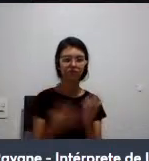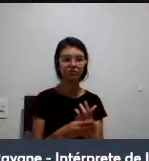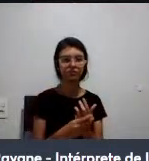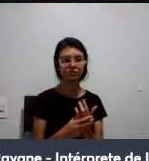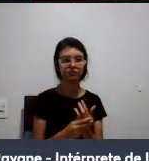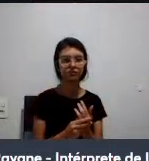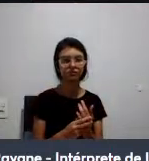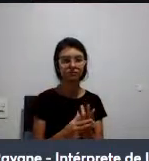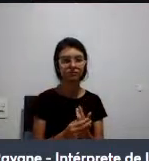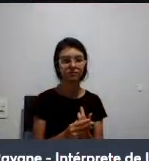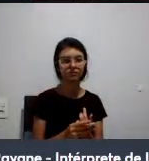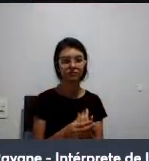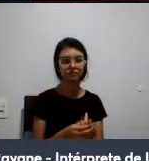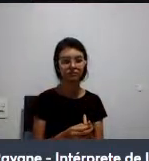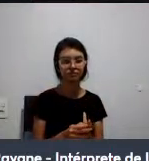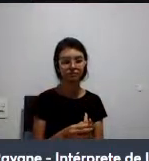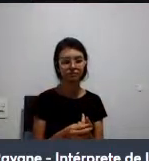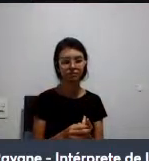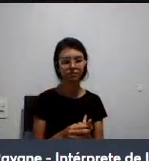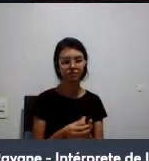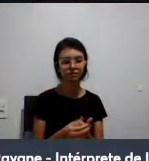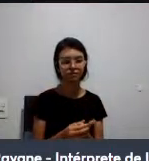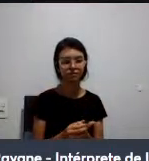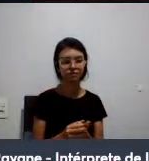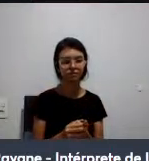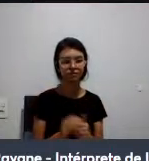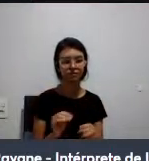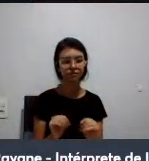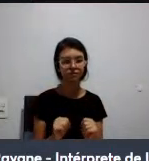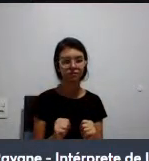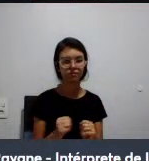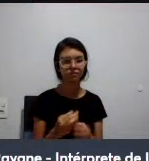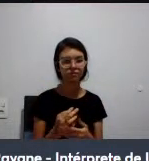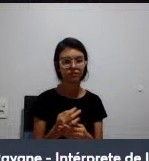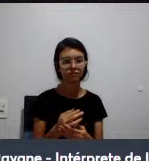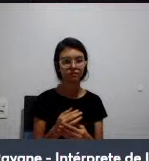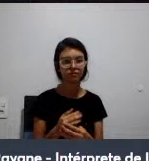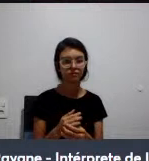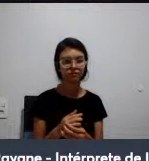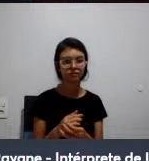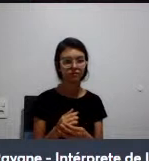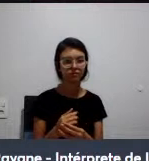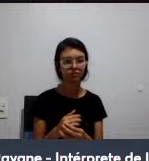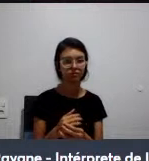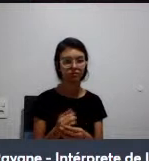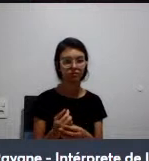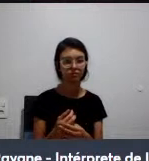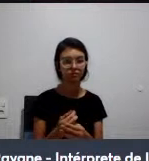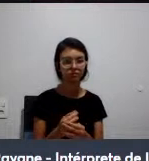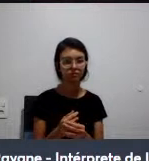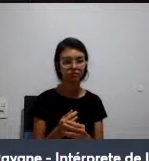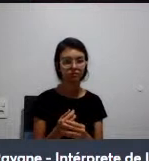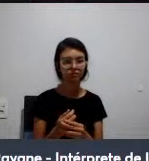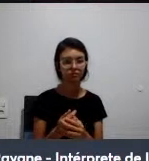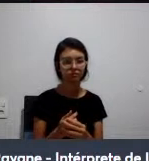like. Drafting also means revising, and I